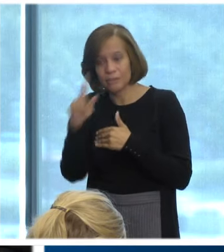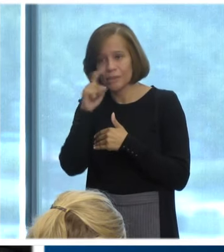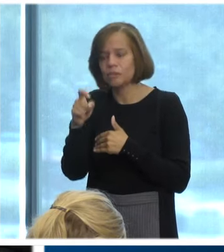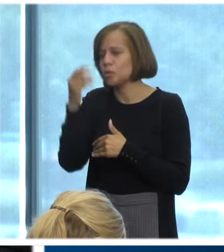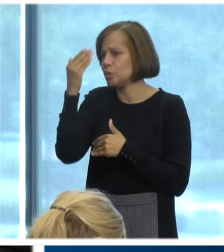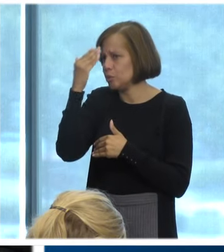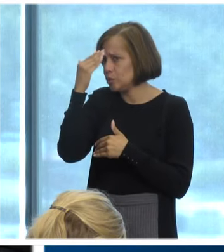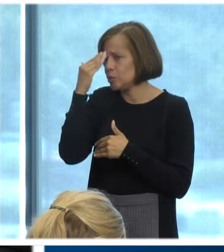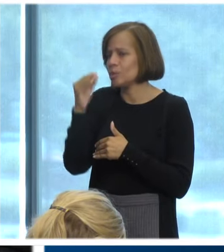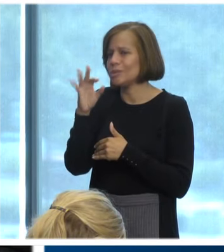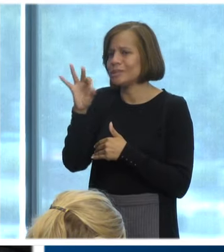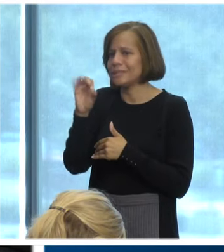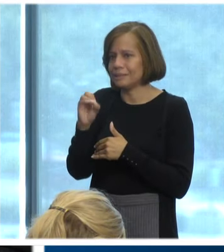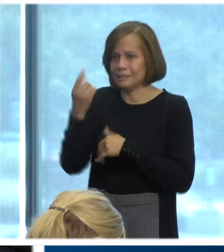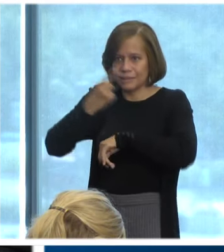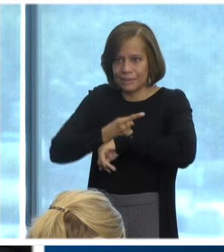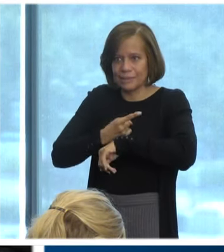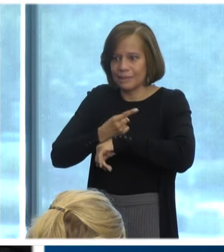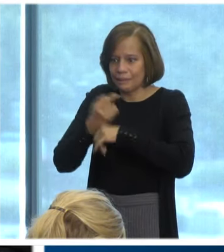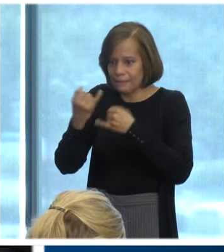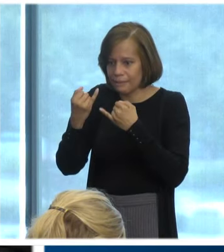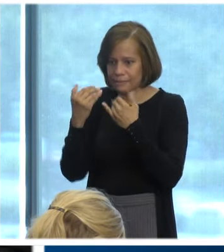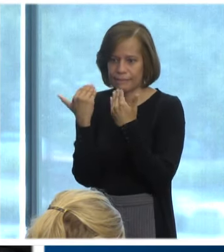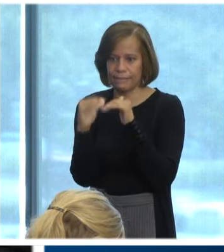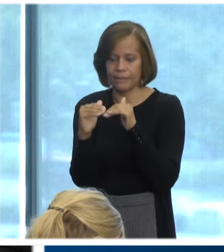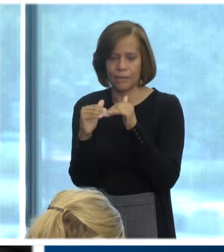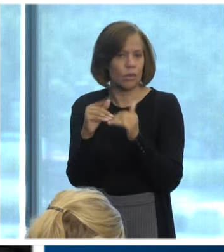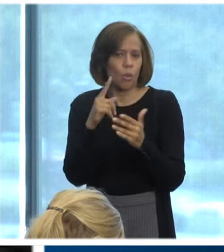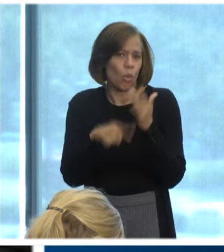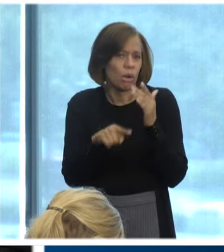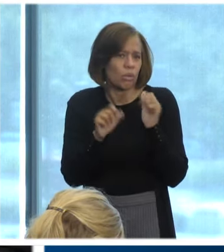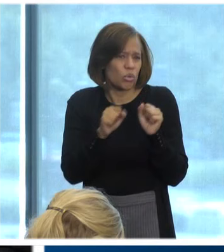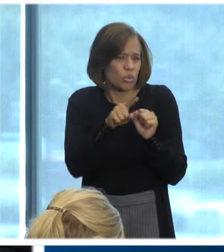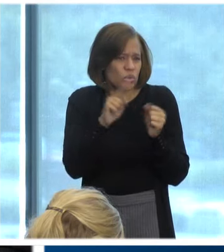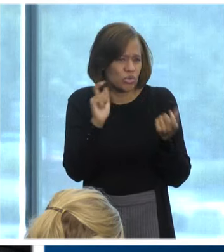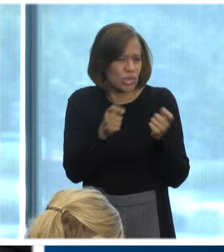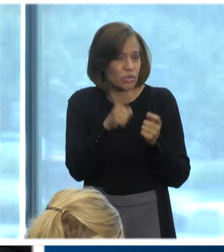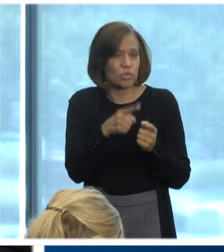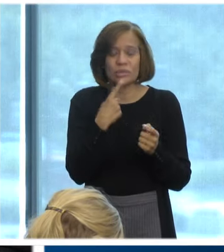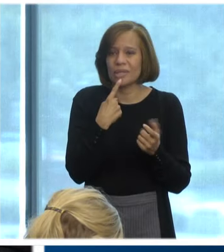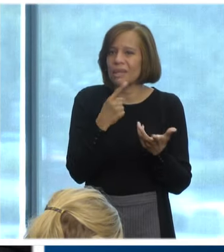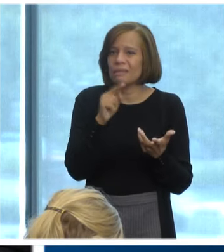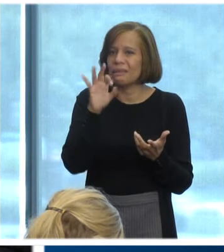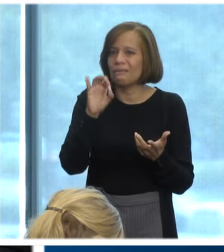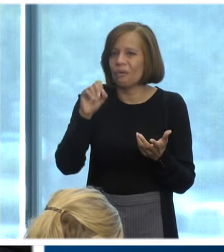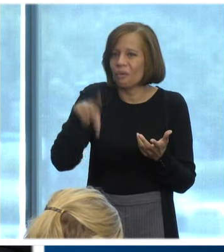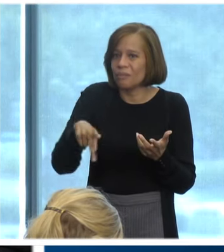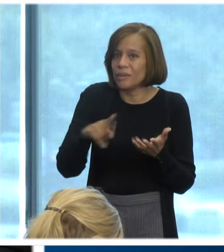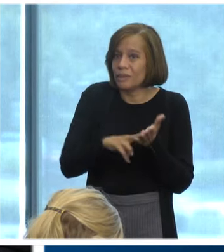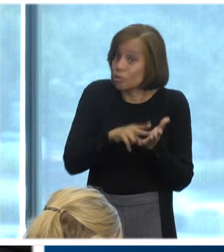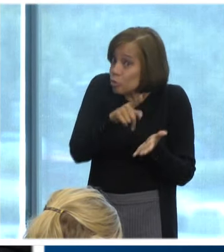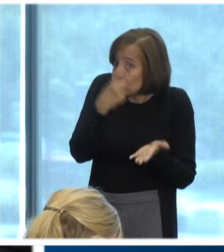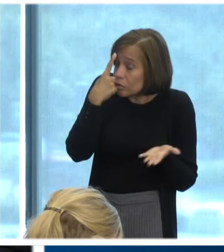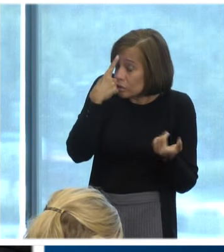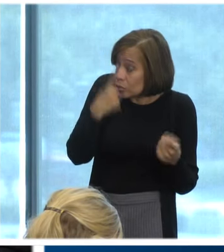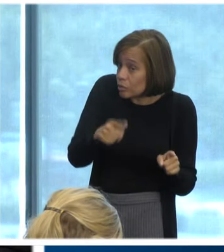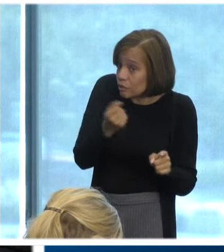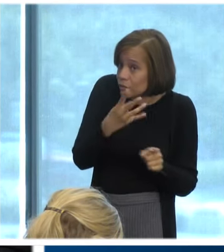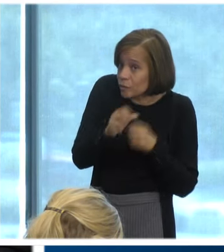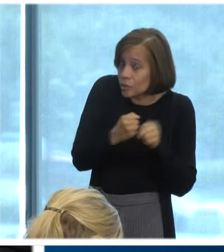was a 90-day deadline. So what in all of that would you have changed since your argument against the FOP contract when you agreed to the FOP contract a few years